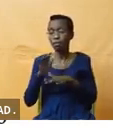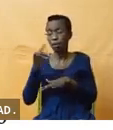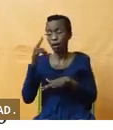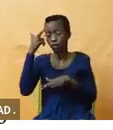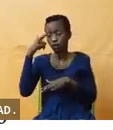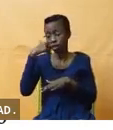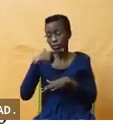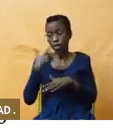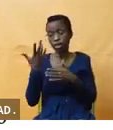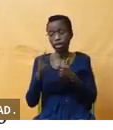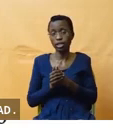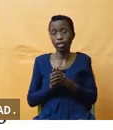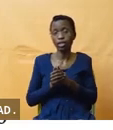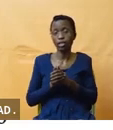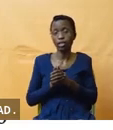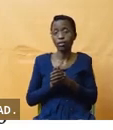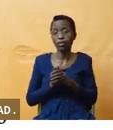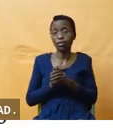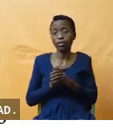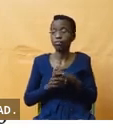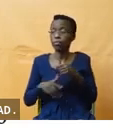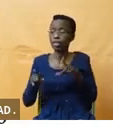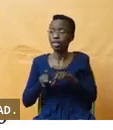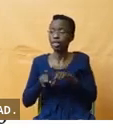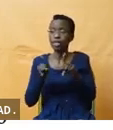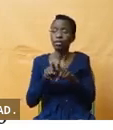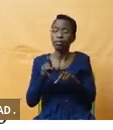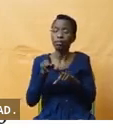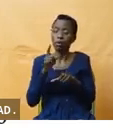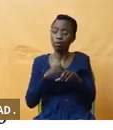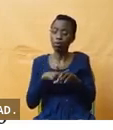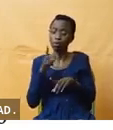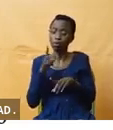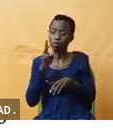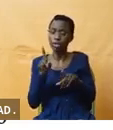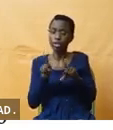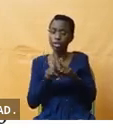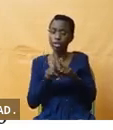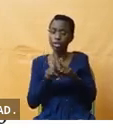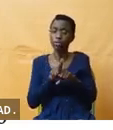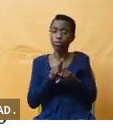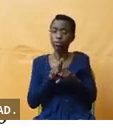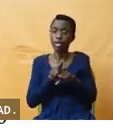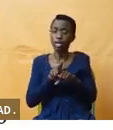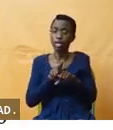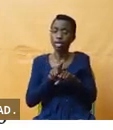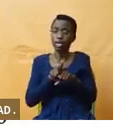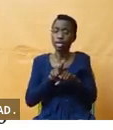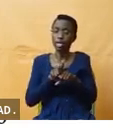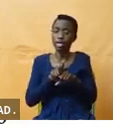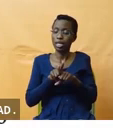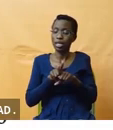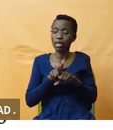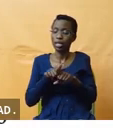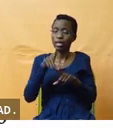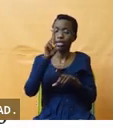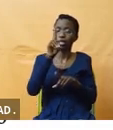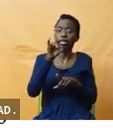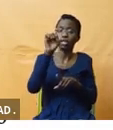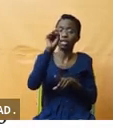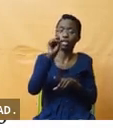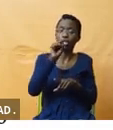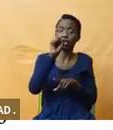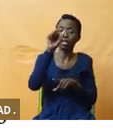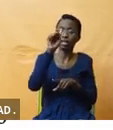people who are blind. But again, when you look at it, it also disadvantages women, because some of